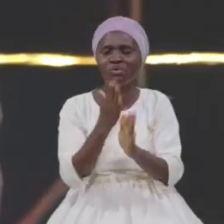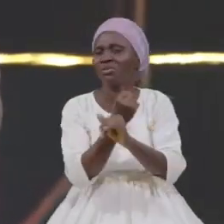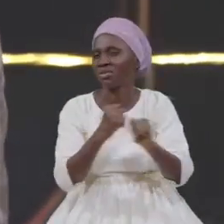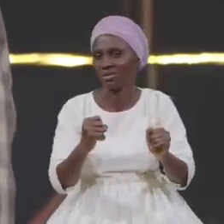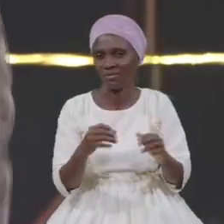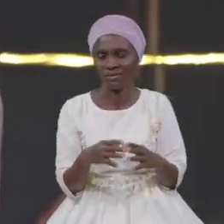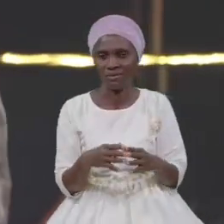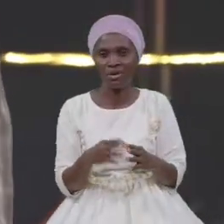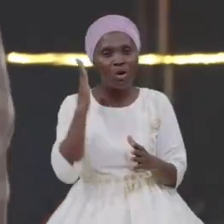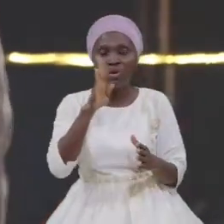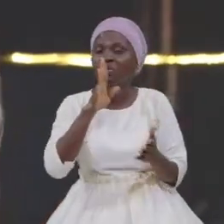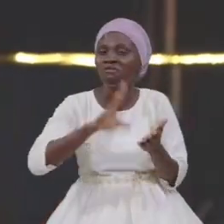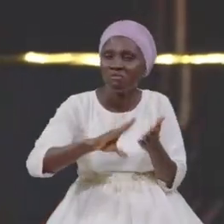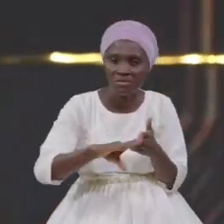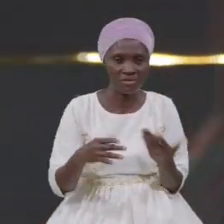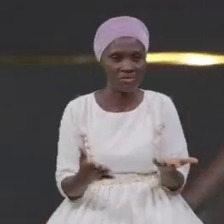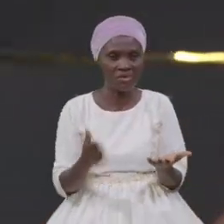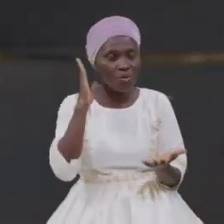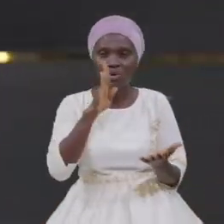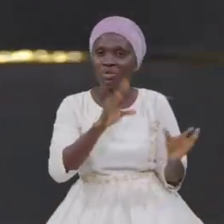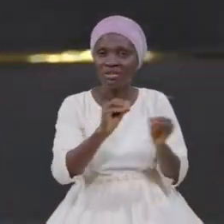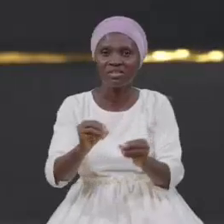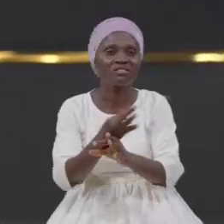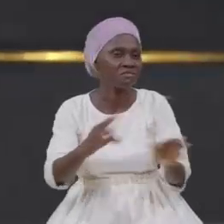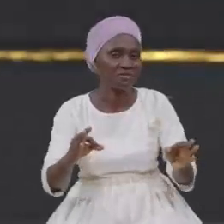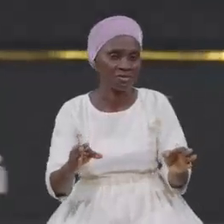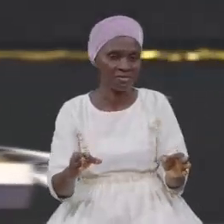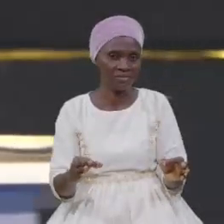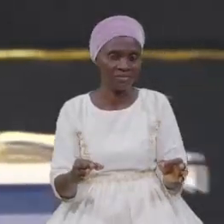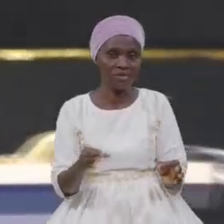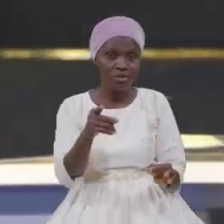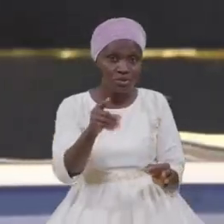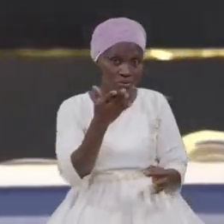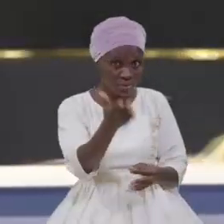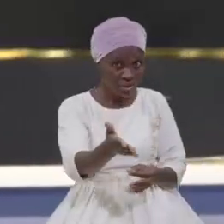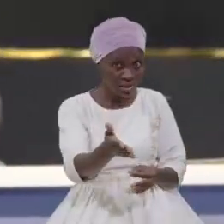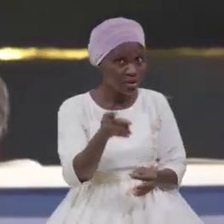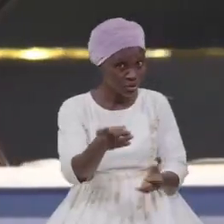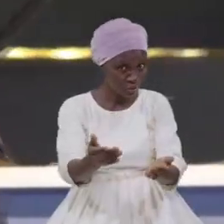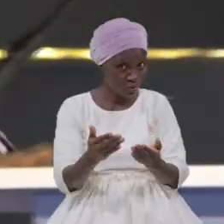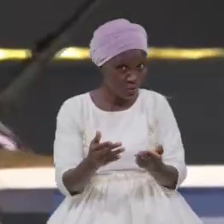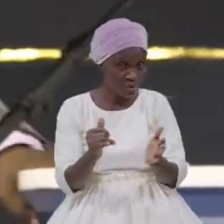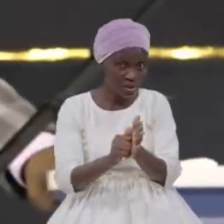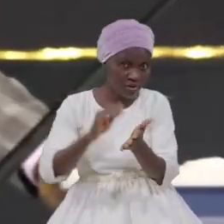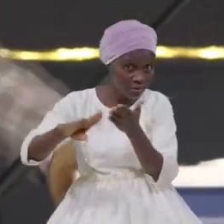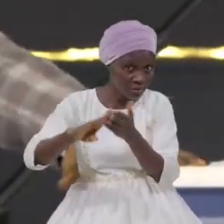shall be forgiven, shall be set free. And you are there, you want that